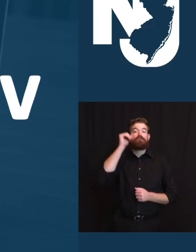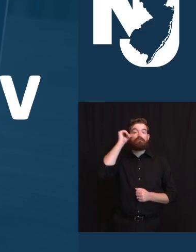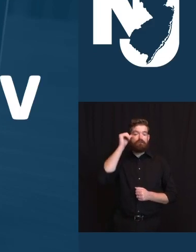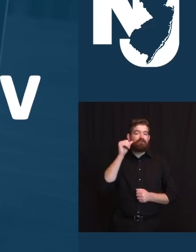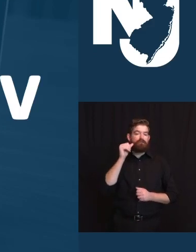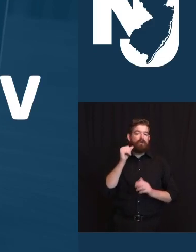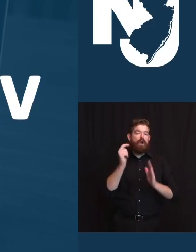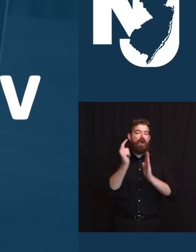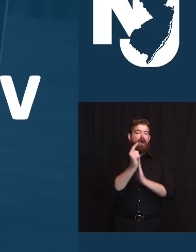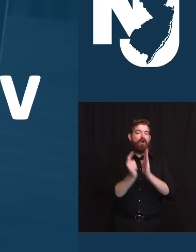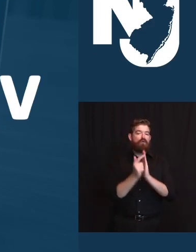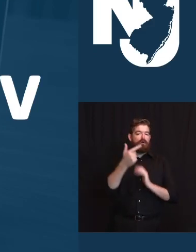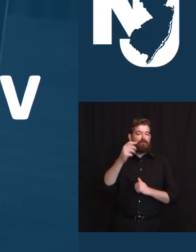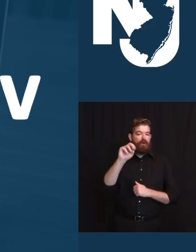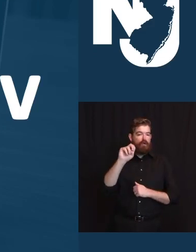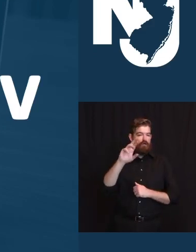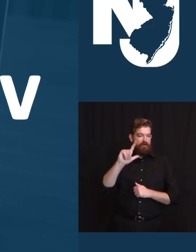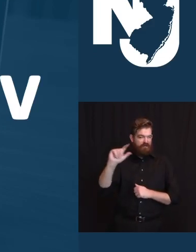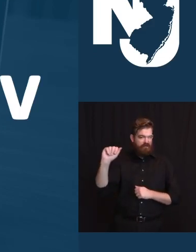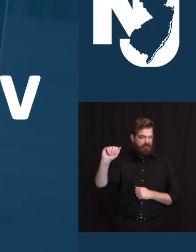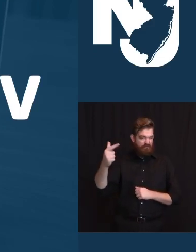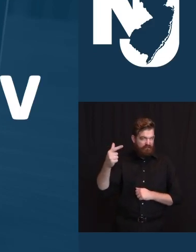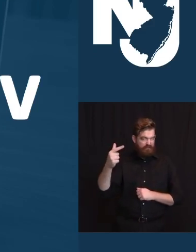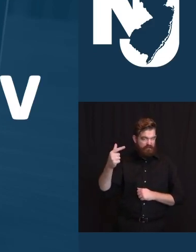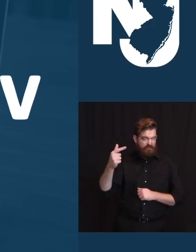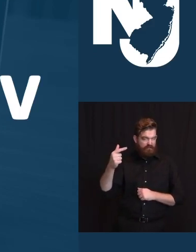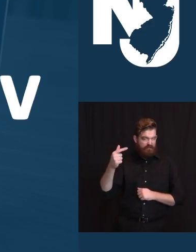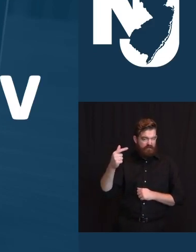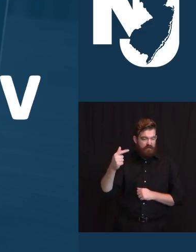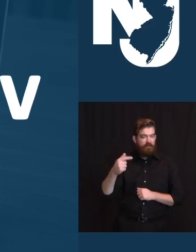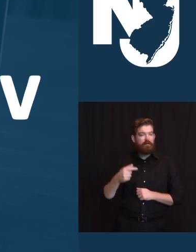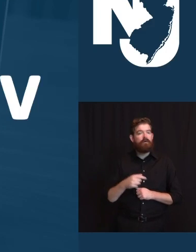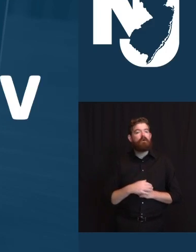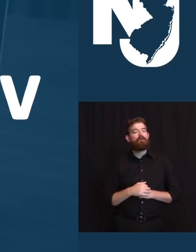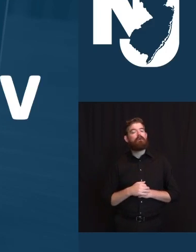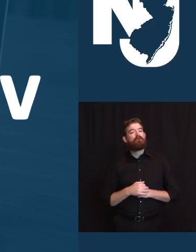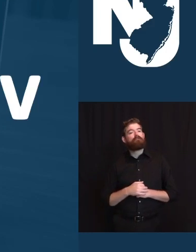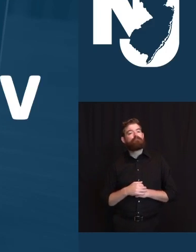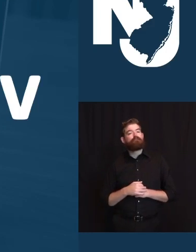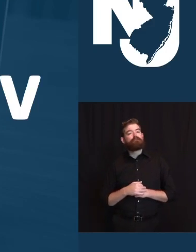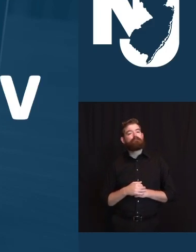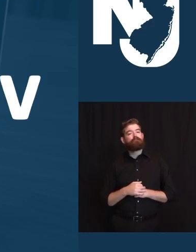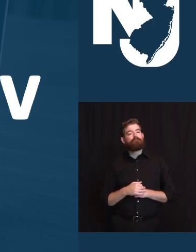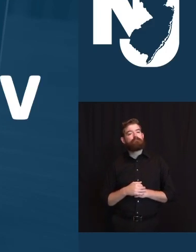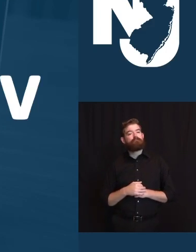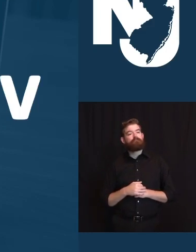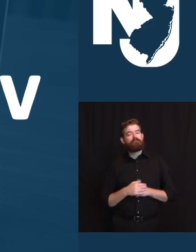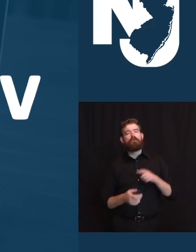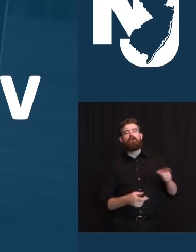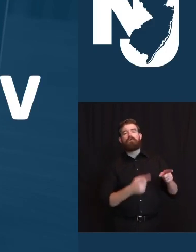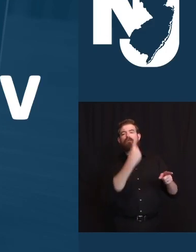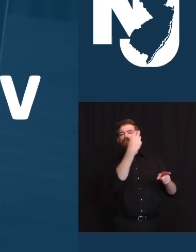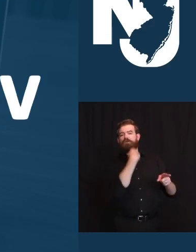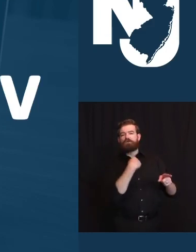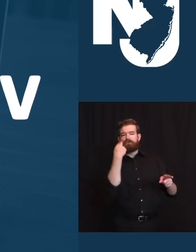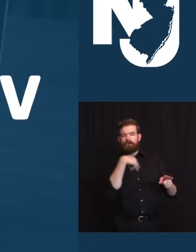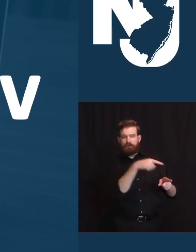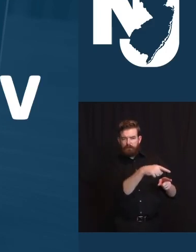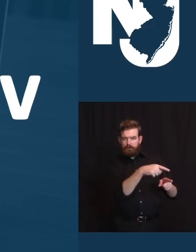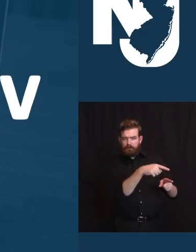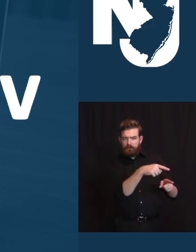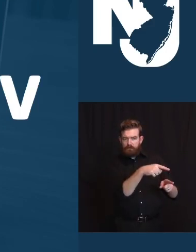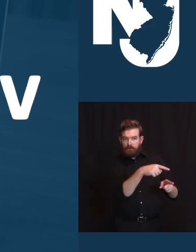Il Portico in Burlington City for a variety of executive order violations stemming from a large and unruly July 4th